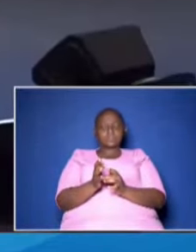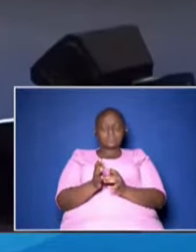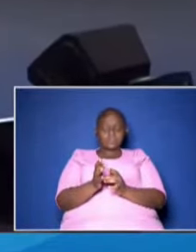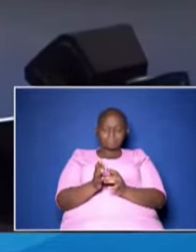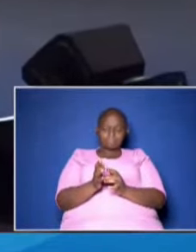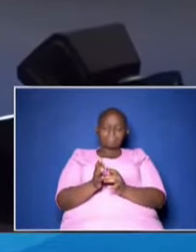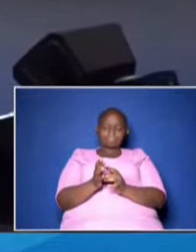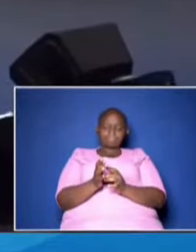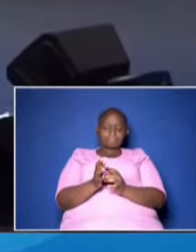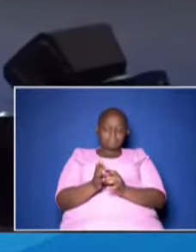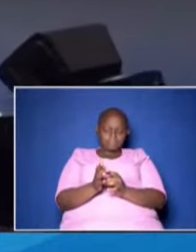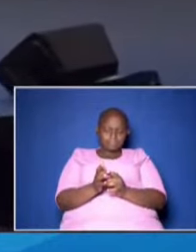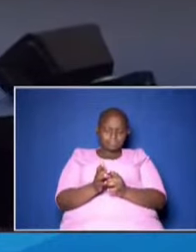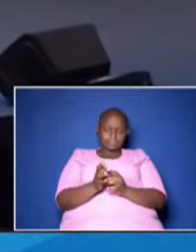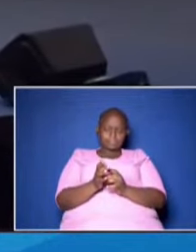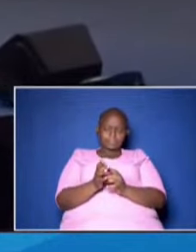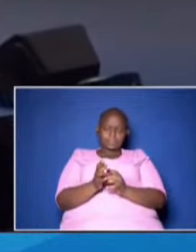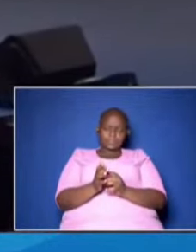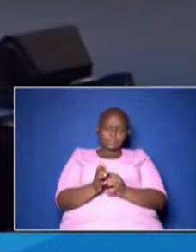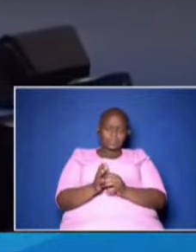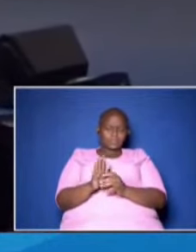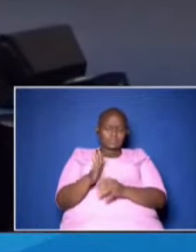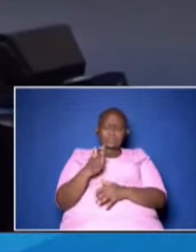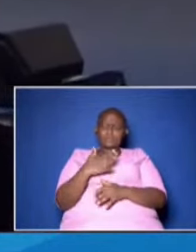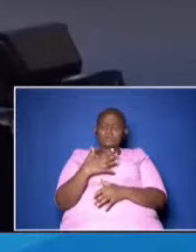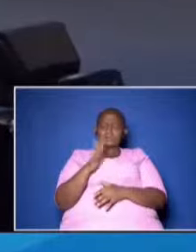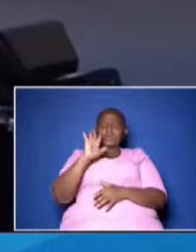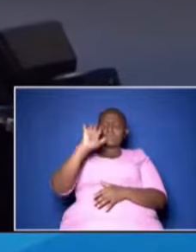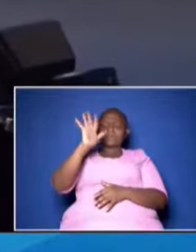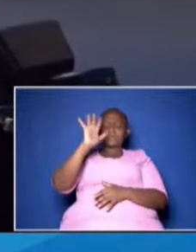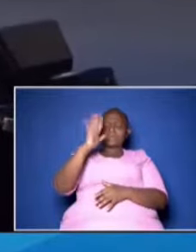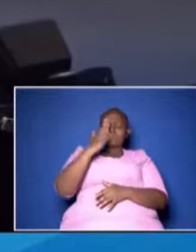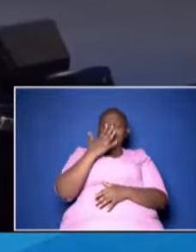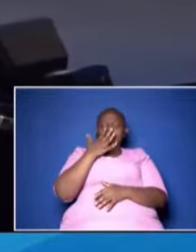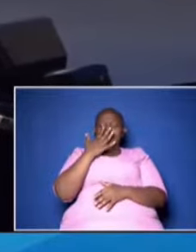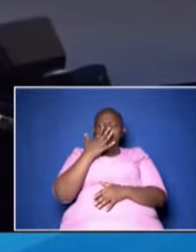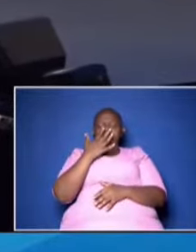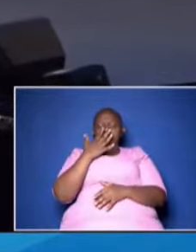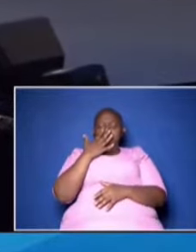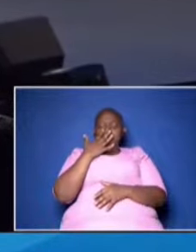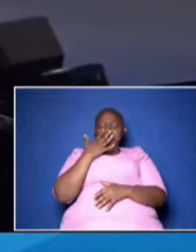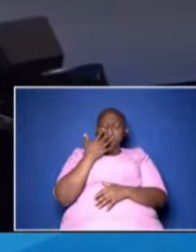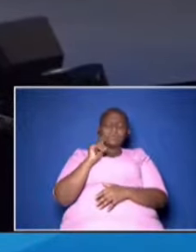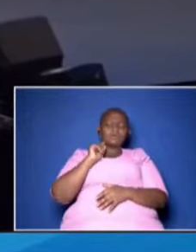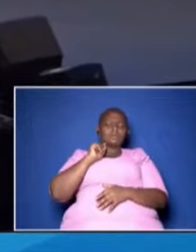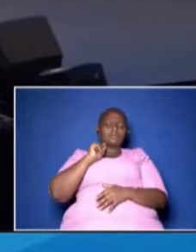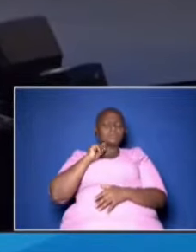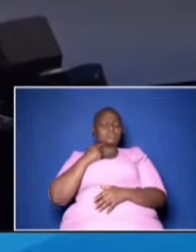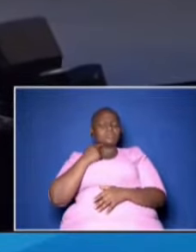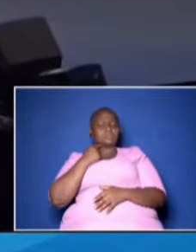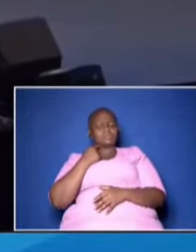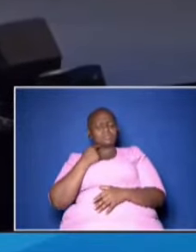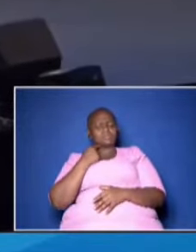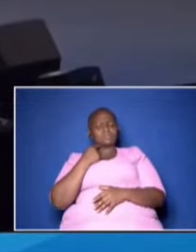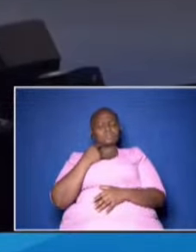Jesus like the fragrance after